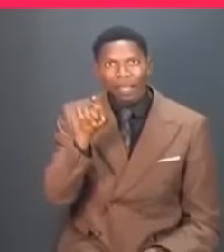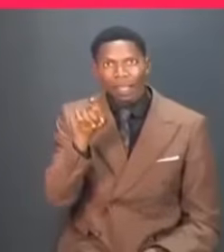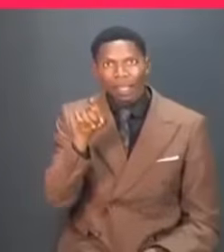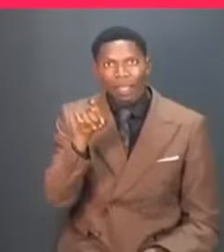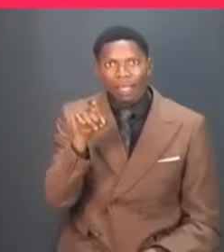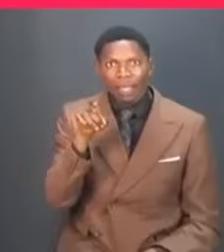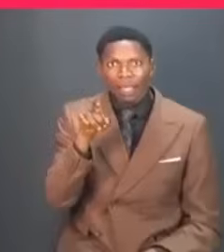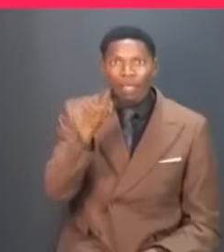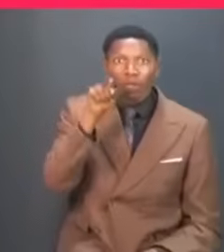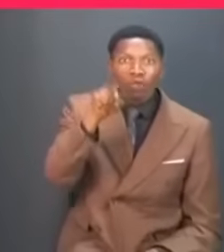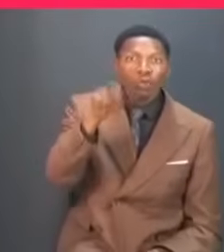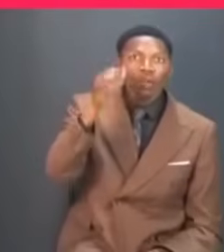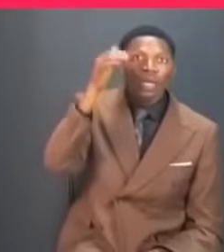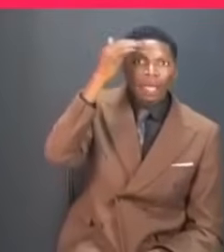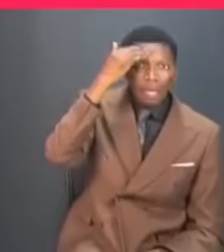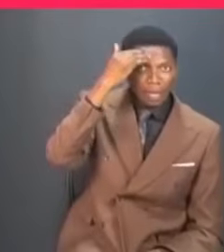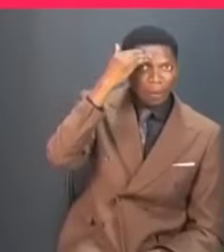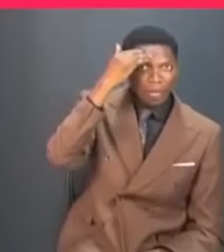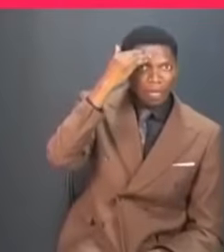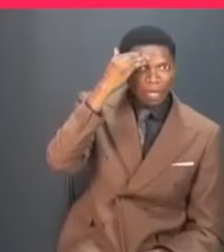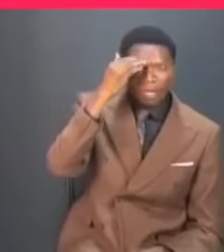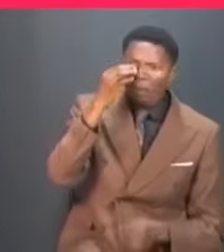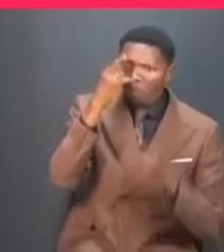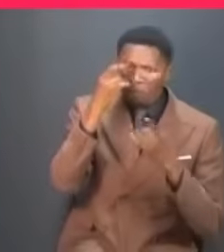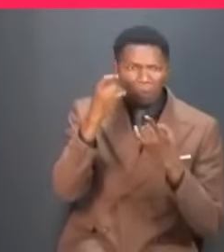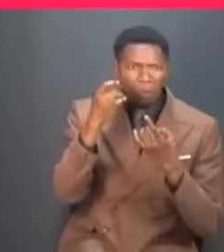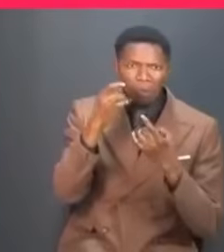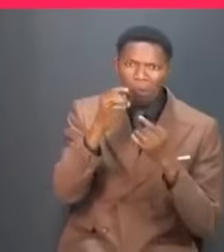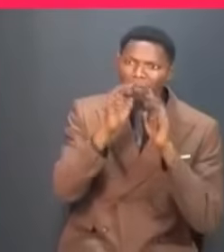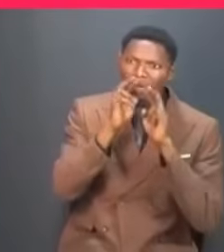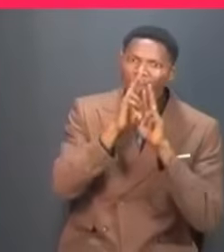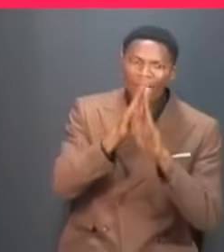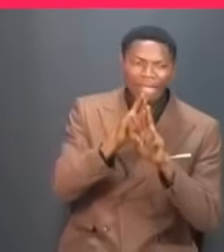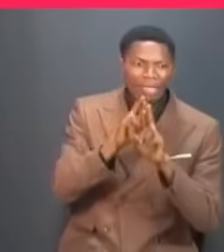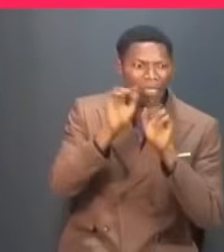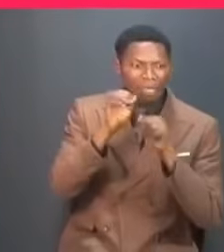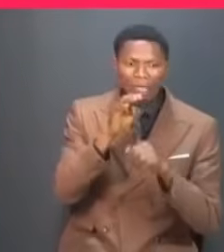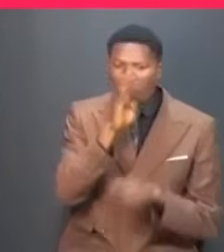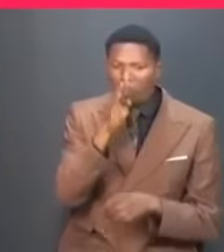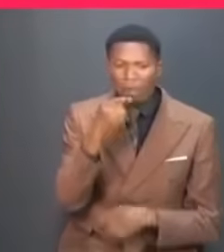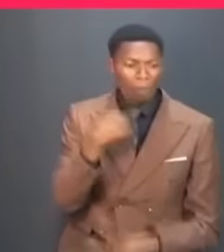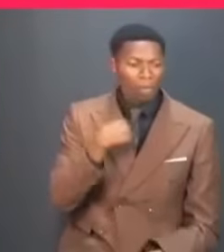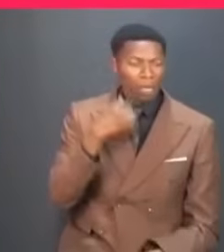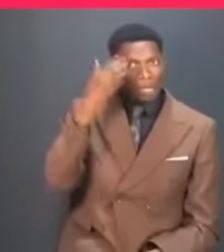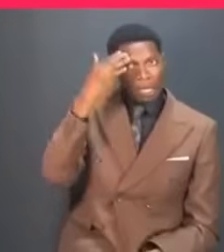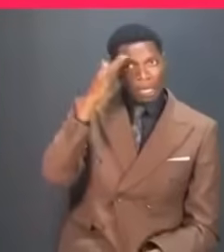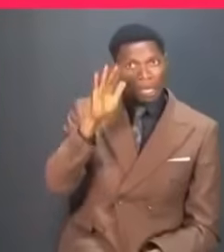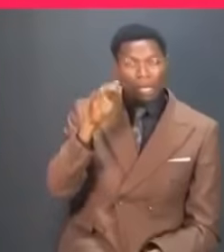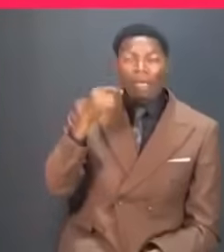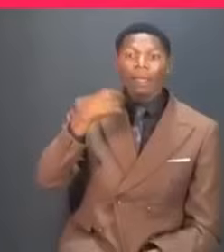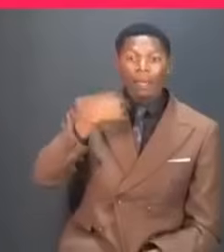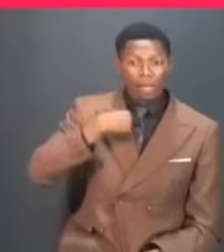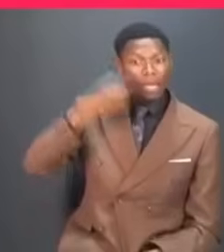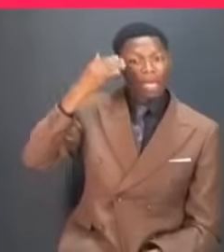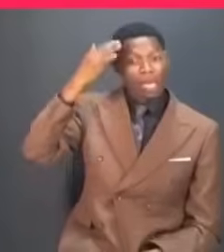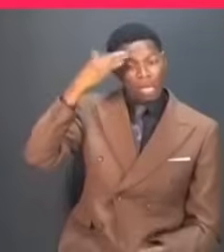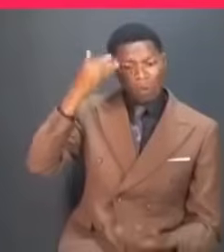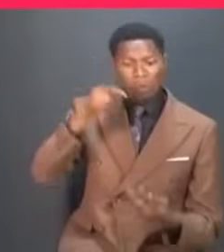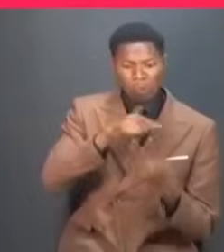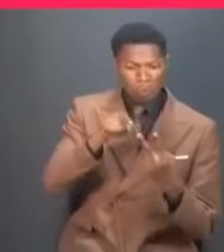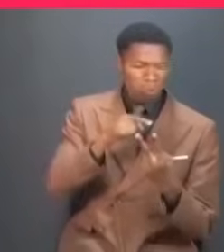aware? Because the answer can be, I'm not aware, I am aware, and that's the